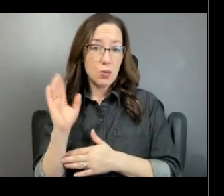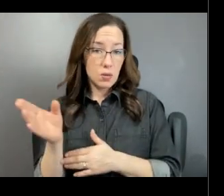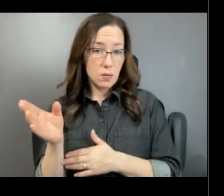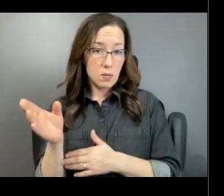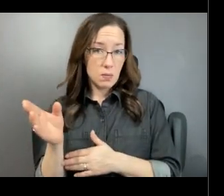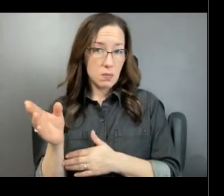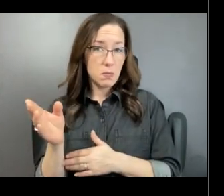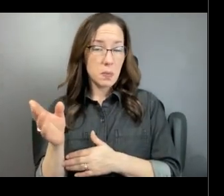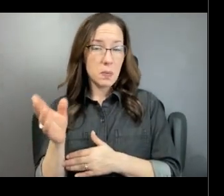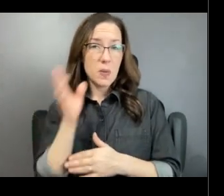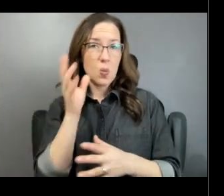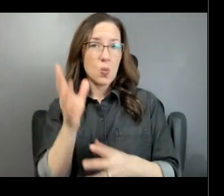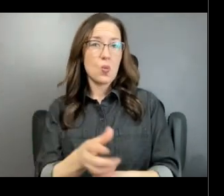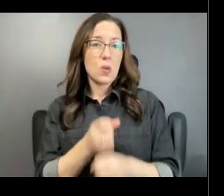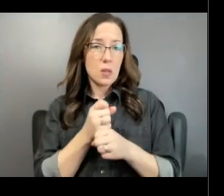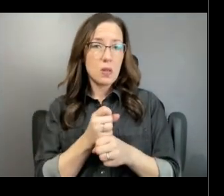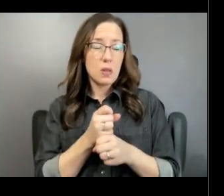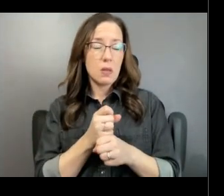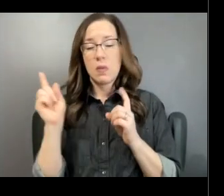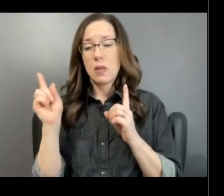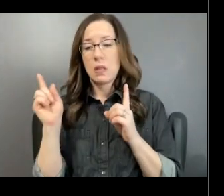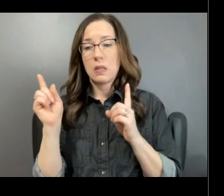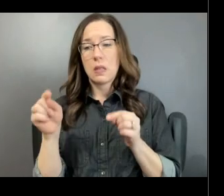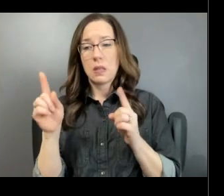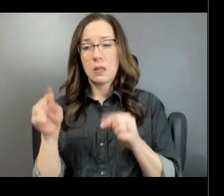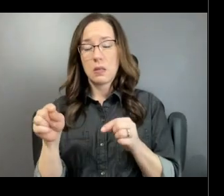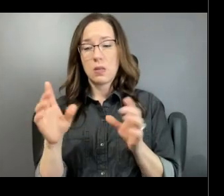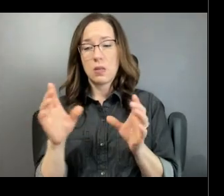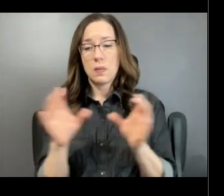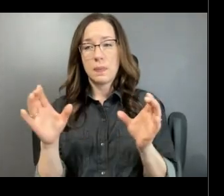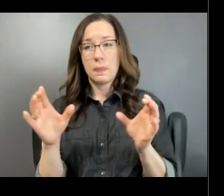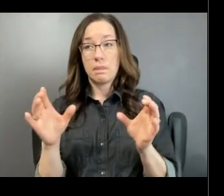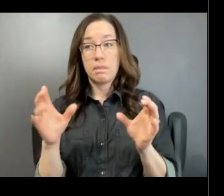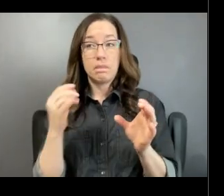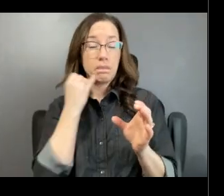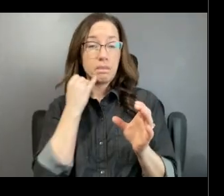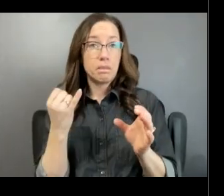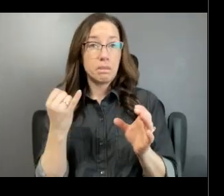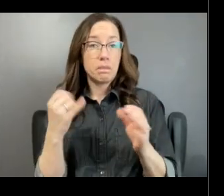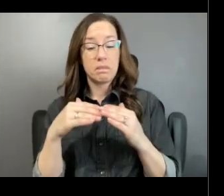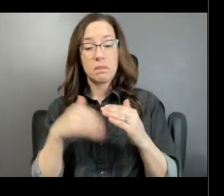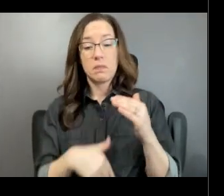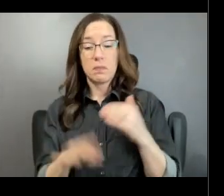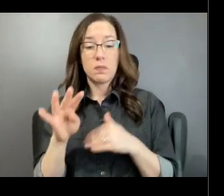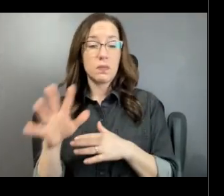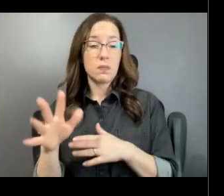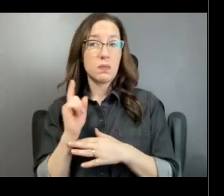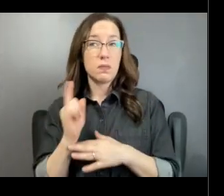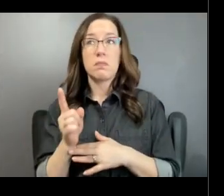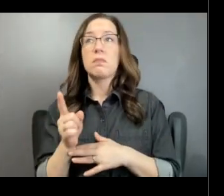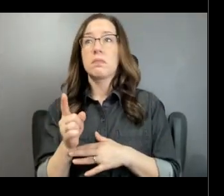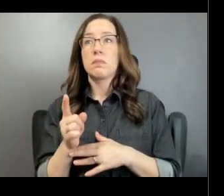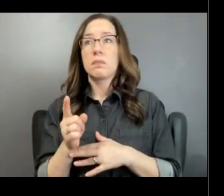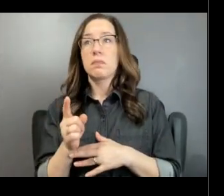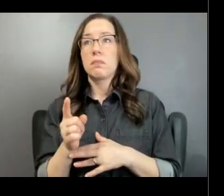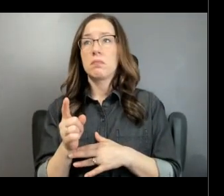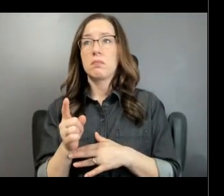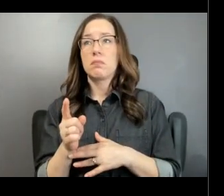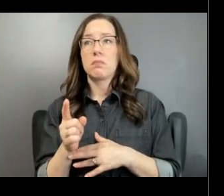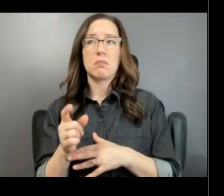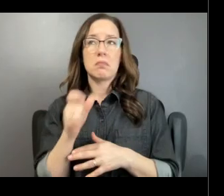you will receive an attendance certificate. If you attend for less than 45 minutes, you will